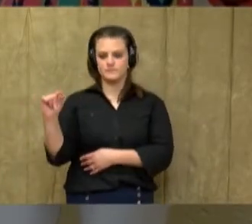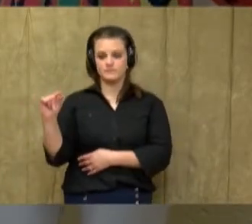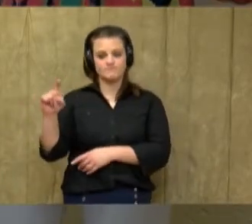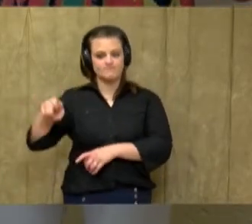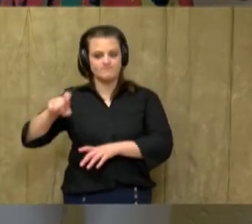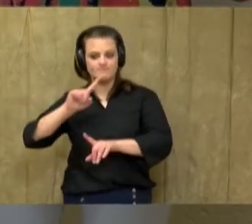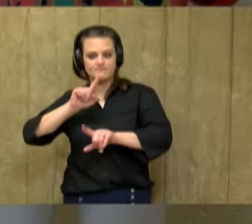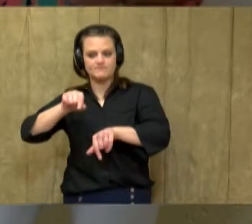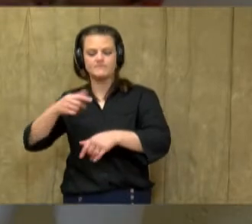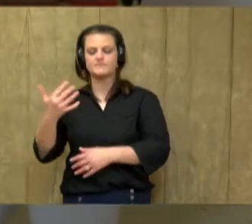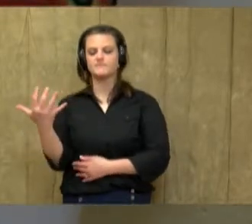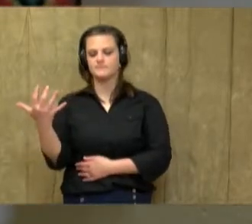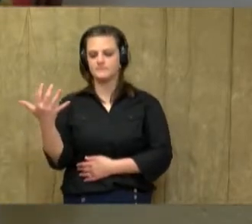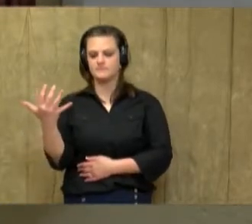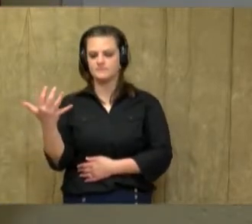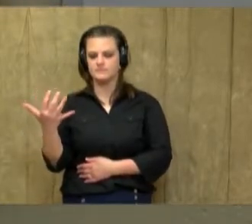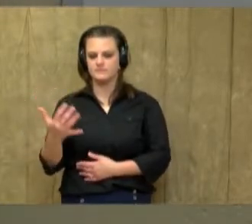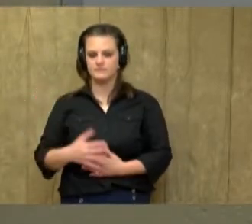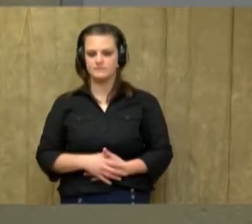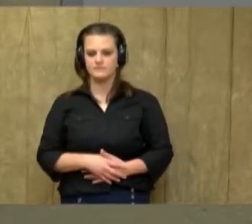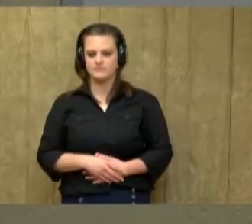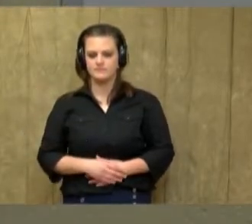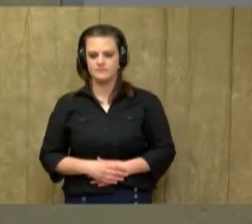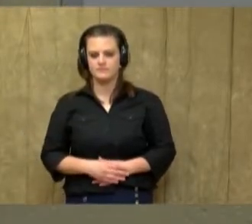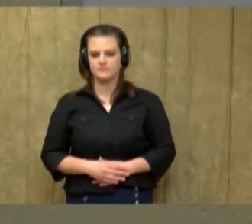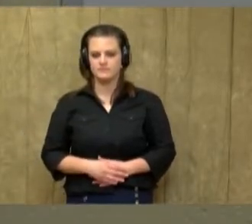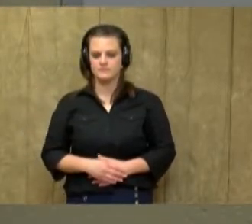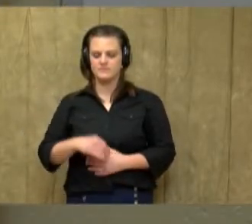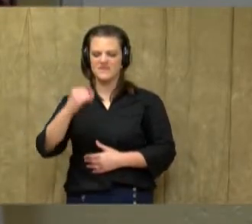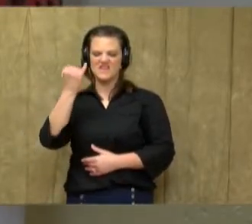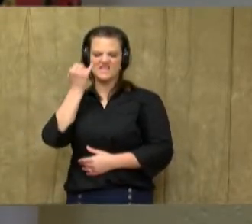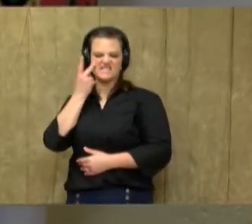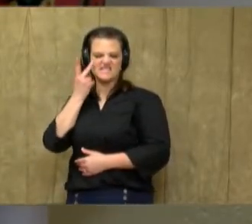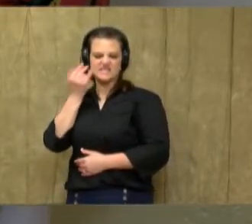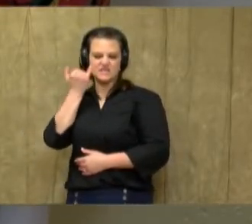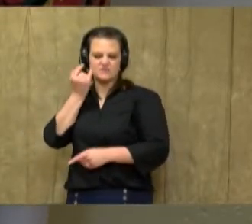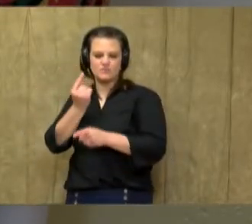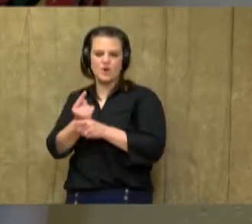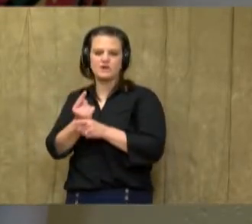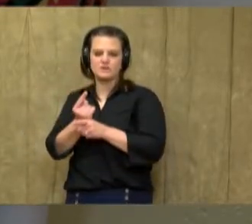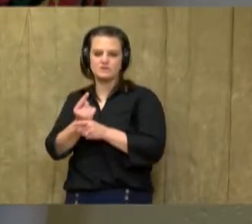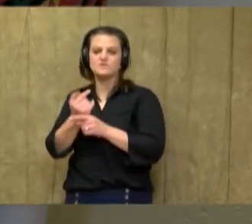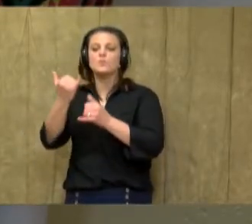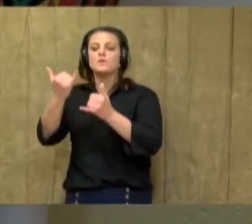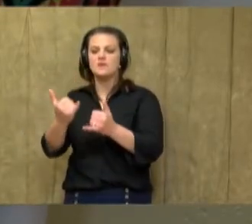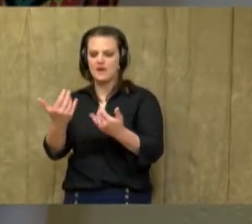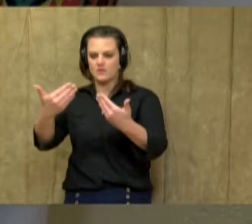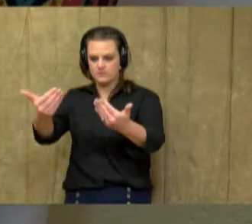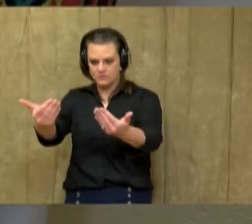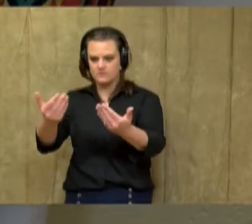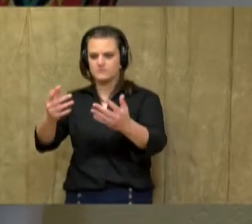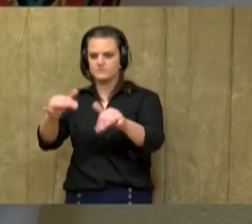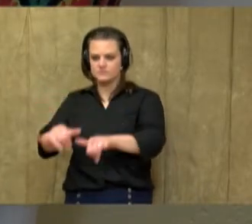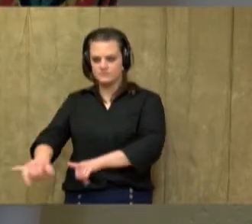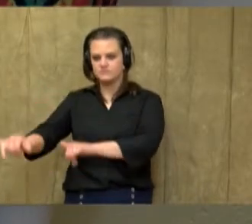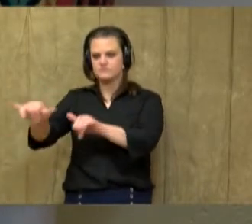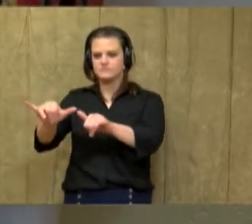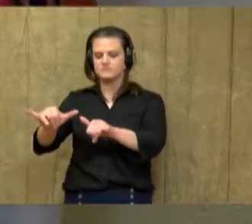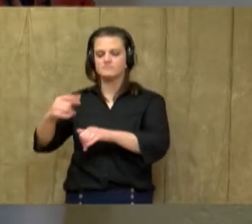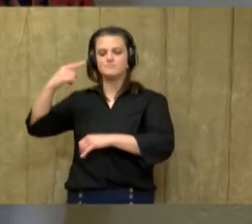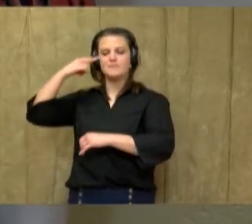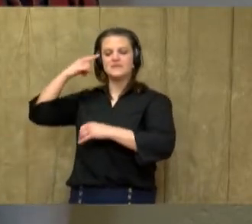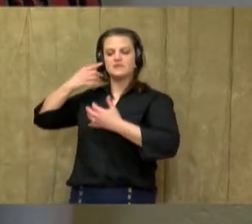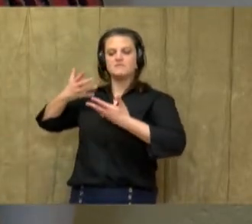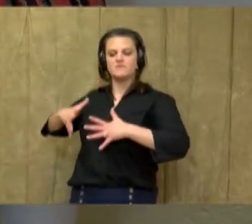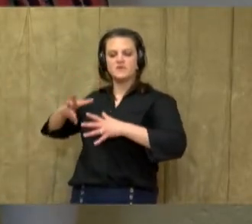be 5. Let's see though if I'm right. Now that I am going to do this standard, because I did it mentally, but I talked it